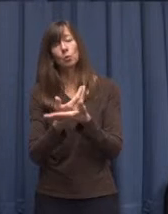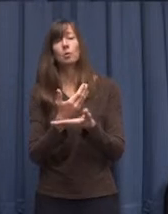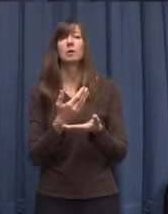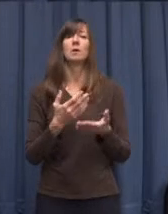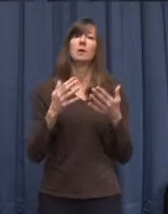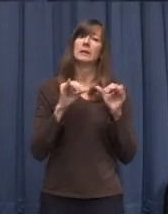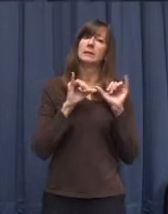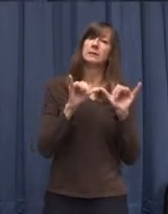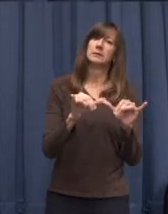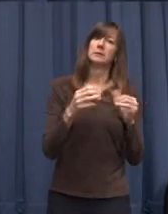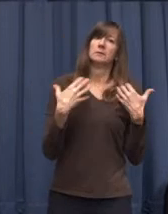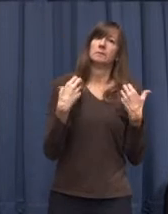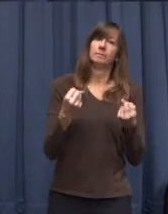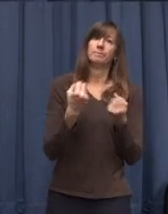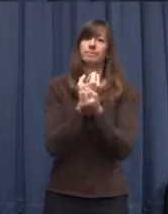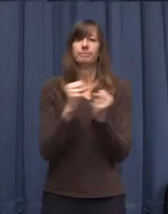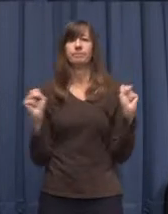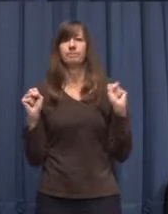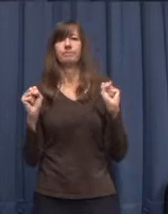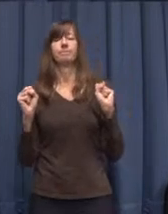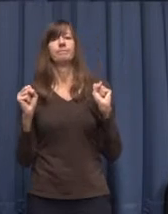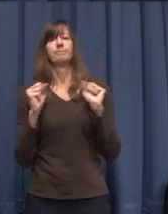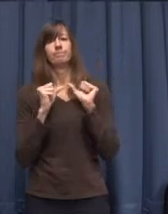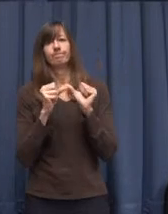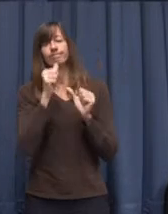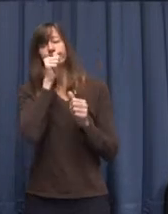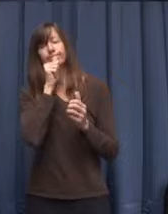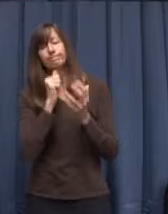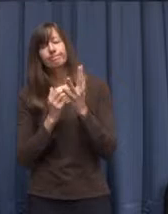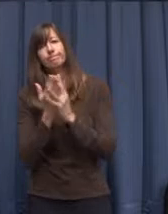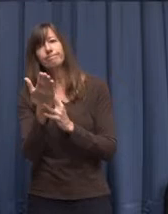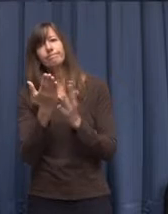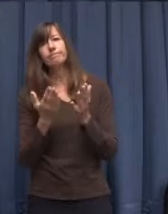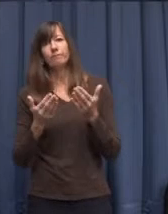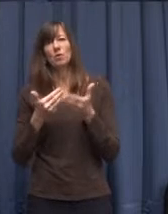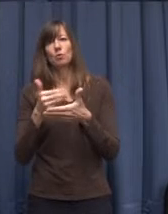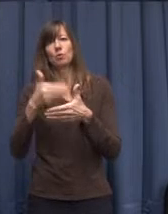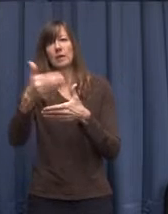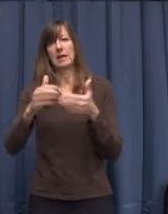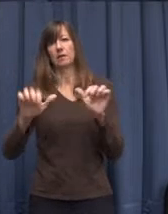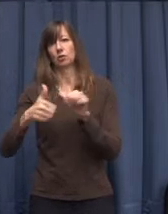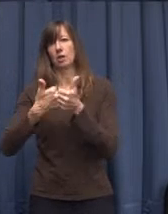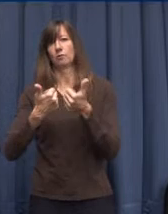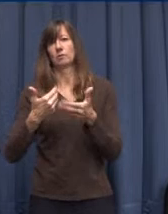healthy, and let's remain resilient through this next challenging period ahead of us.